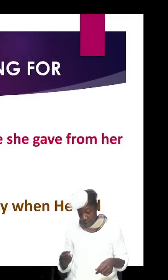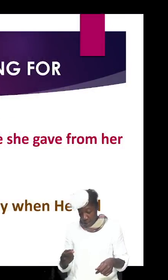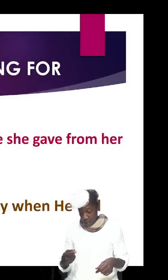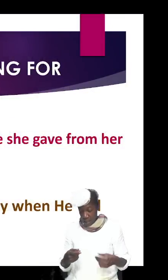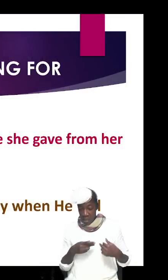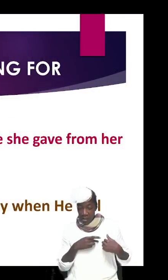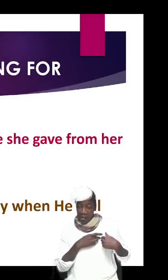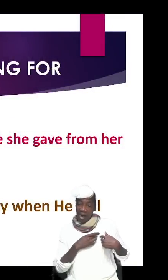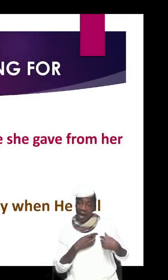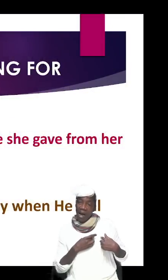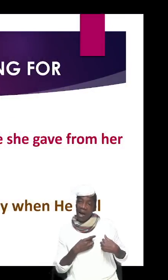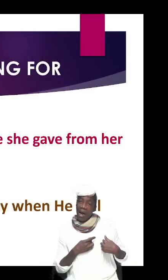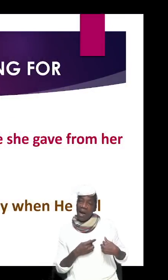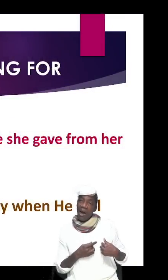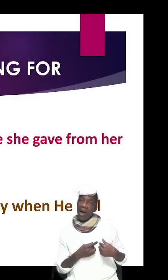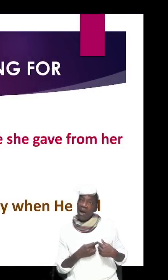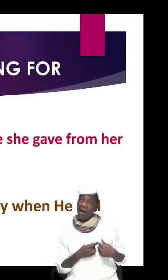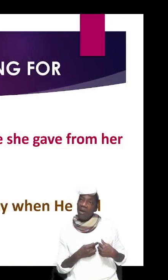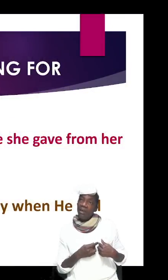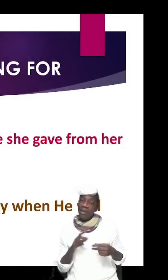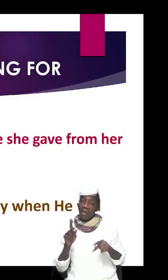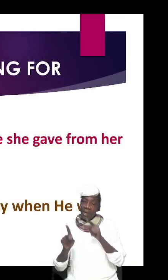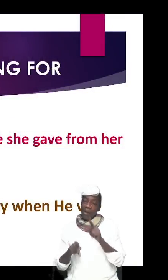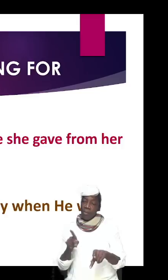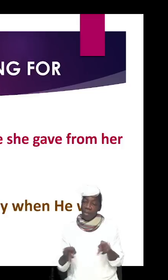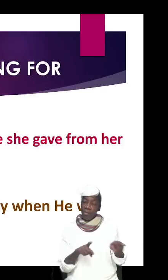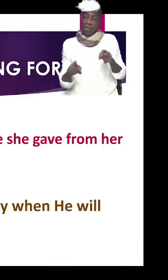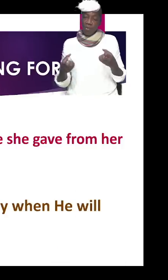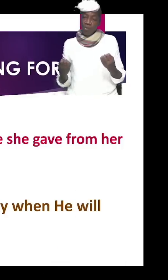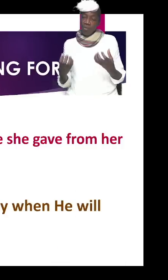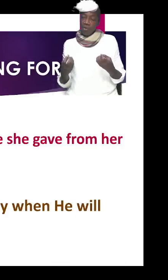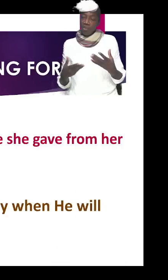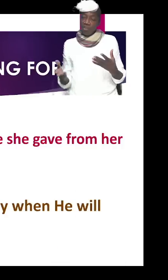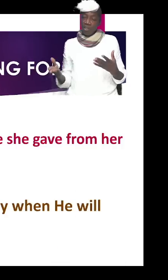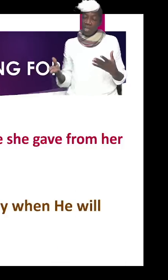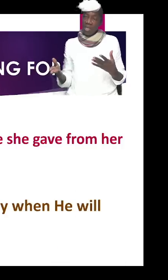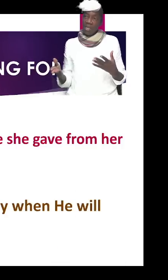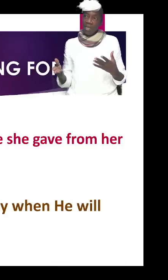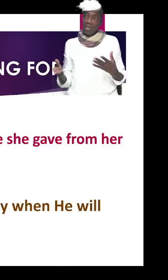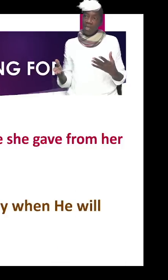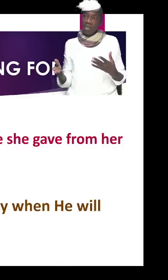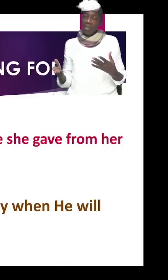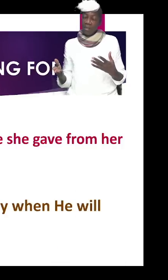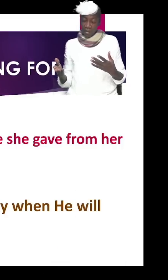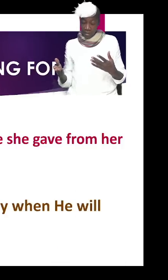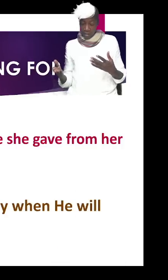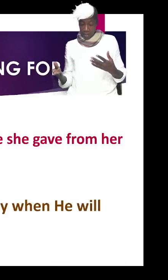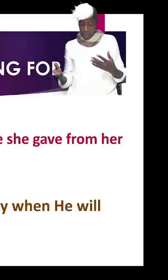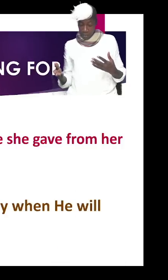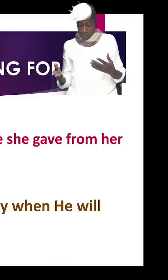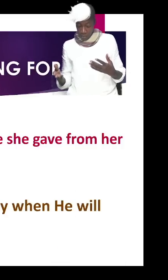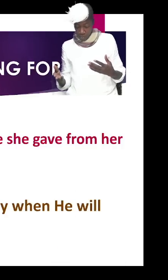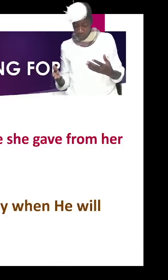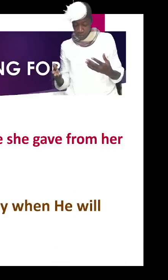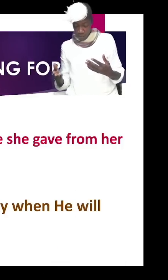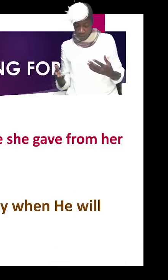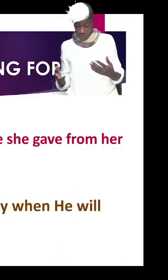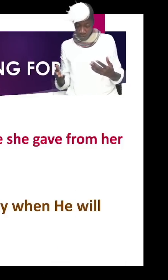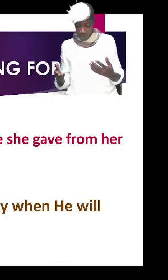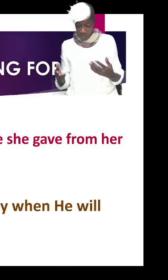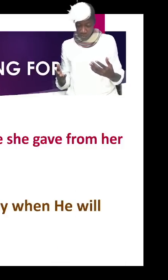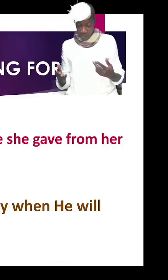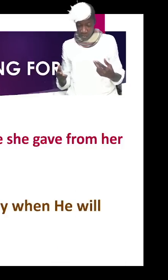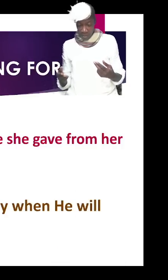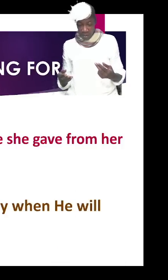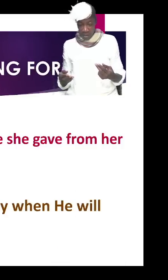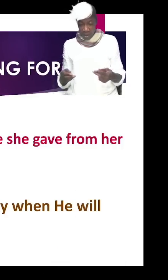counts. People can do a lot of things. Folks can give a lot of things. Folks can be